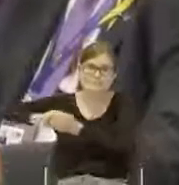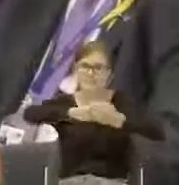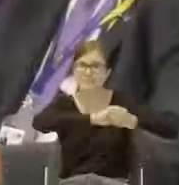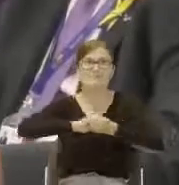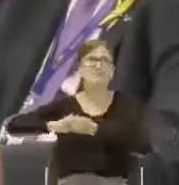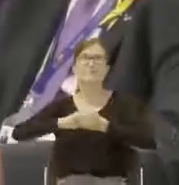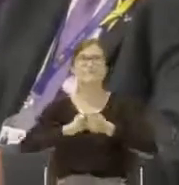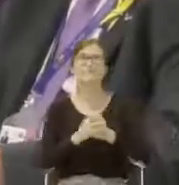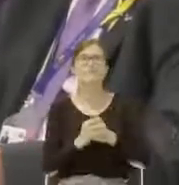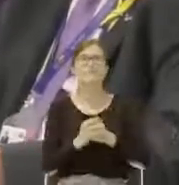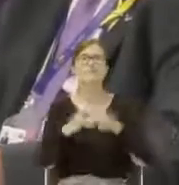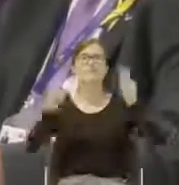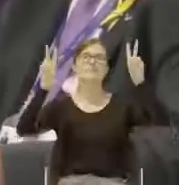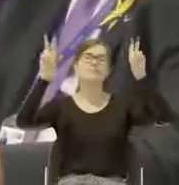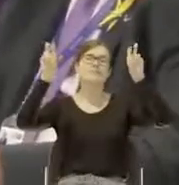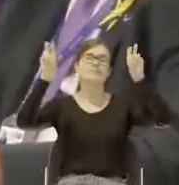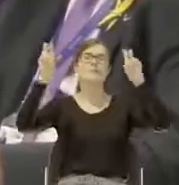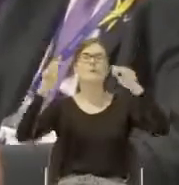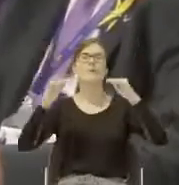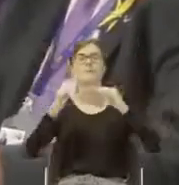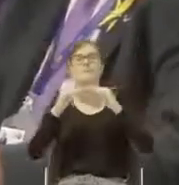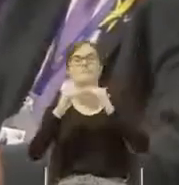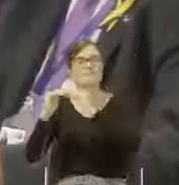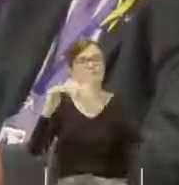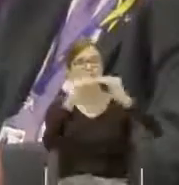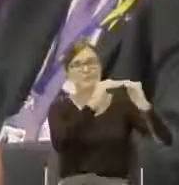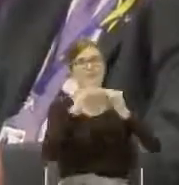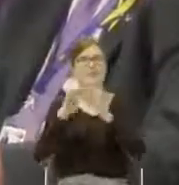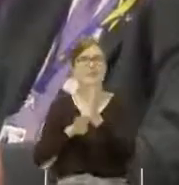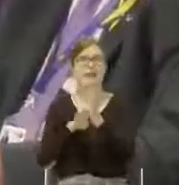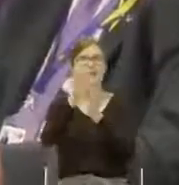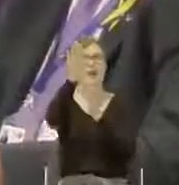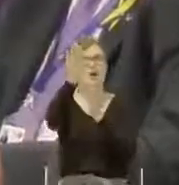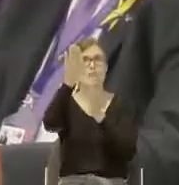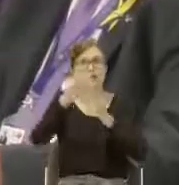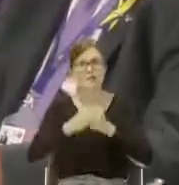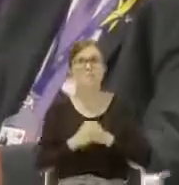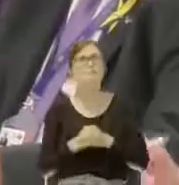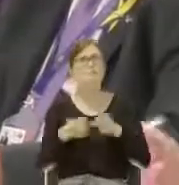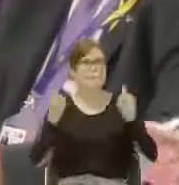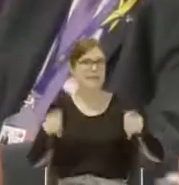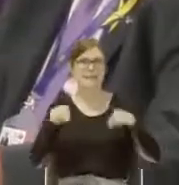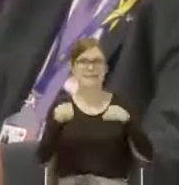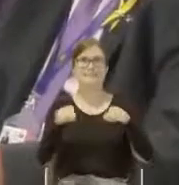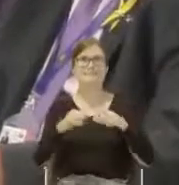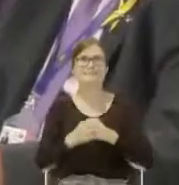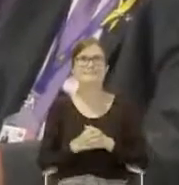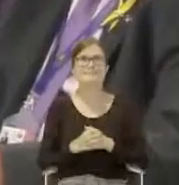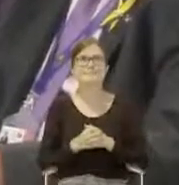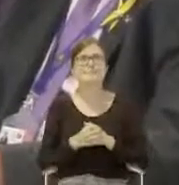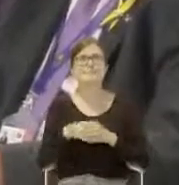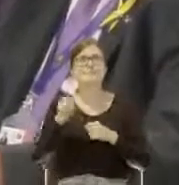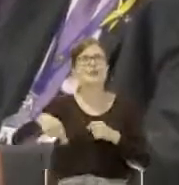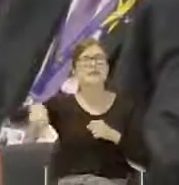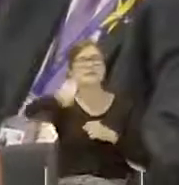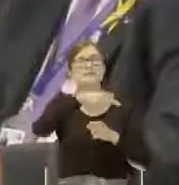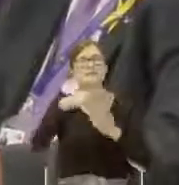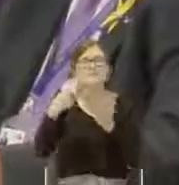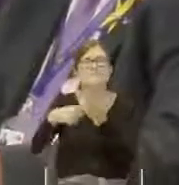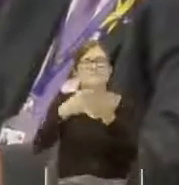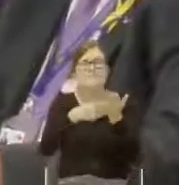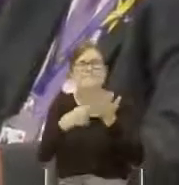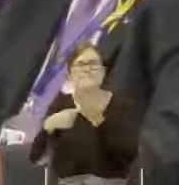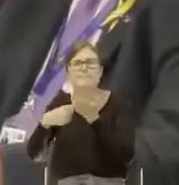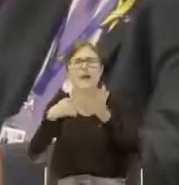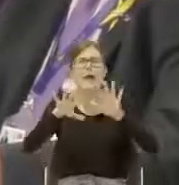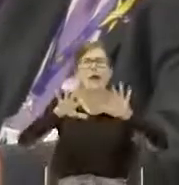our collective action to save people and planet and advance peace and prosperity.